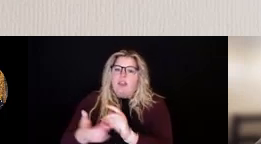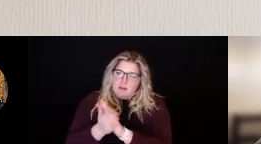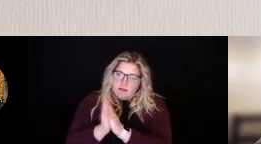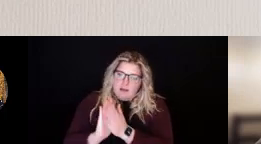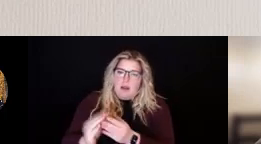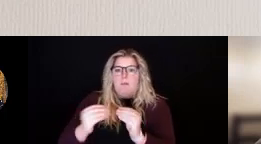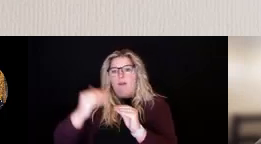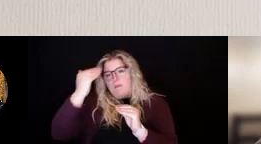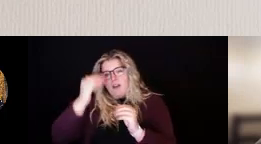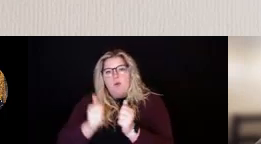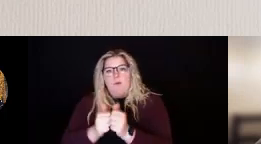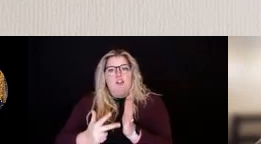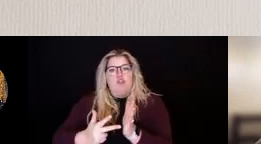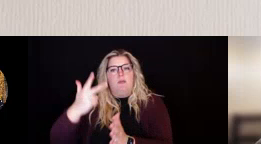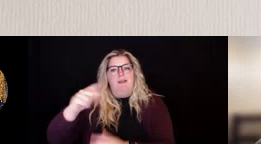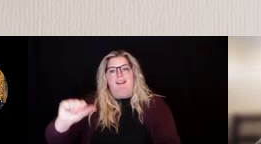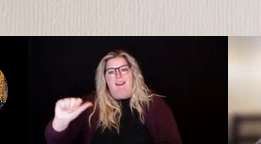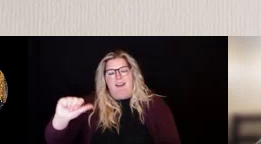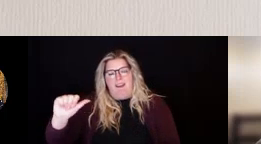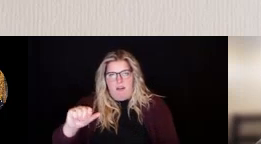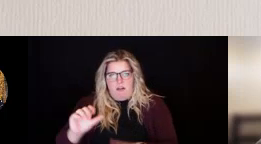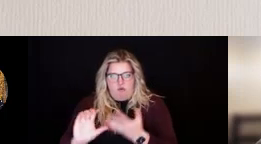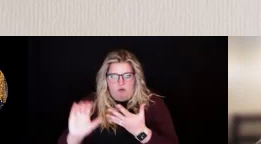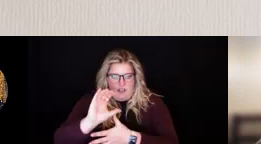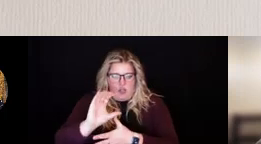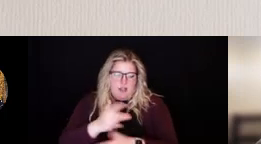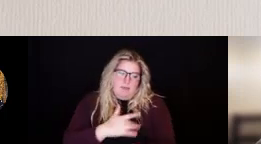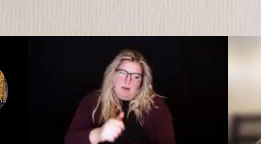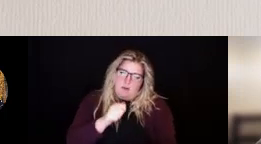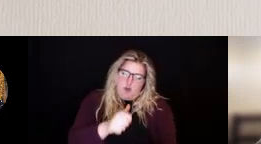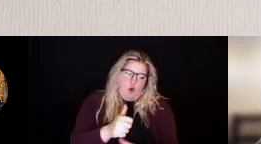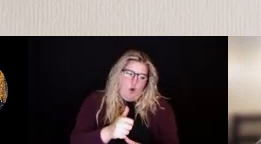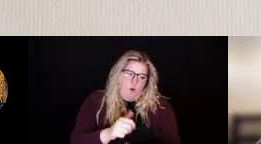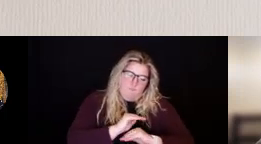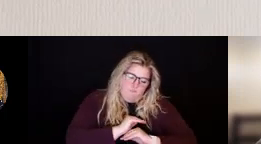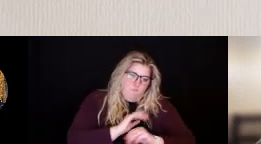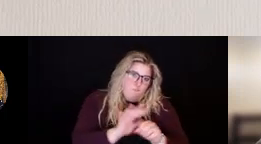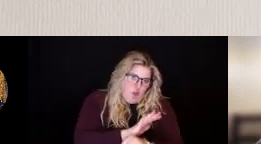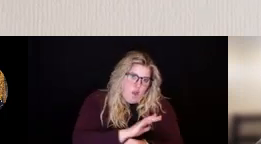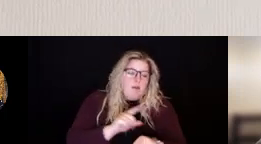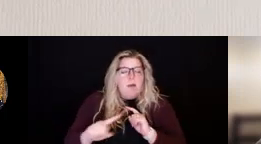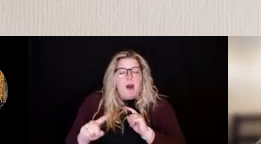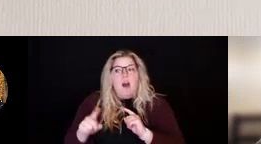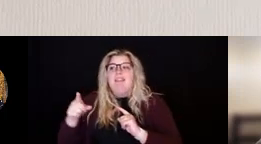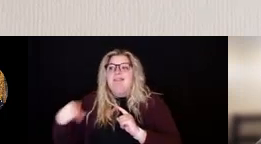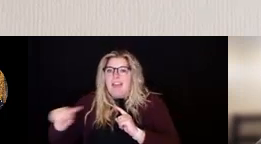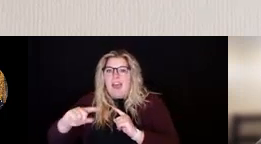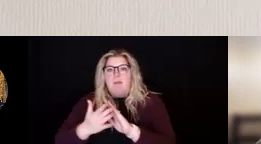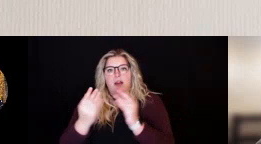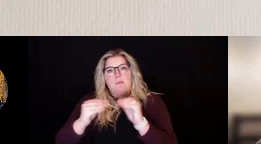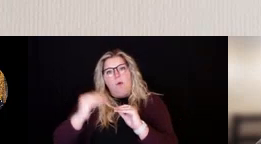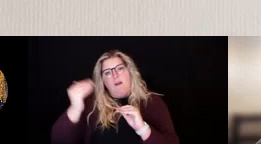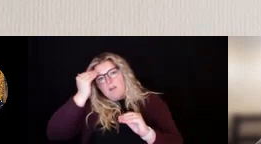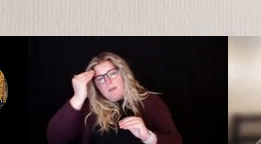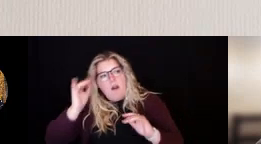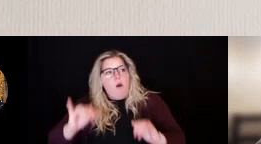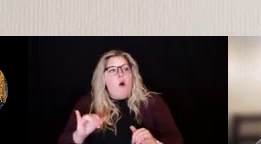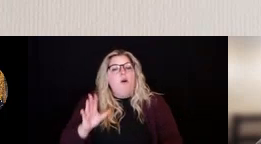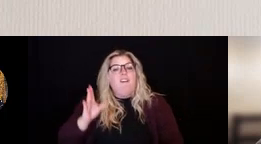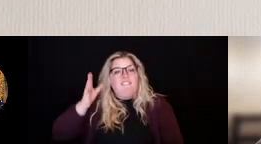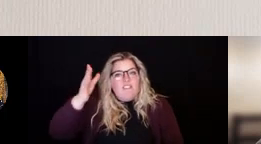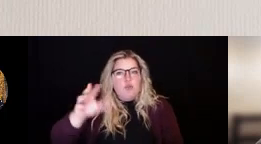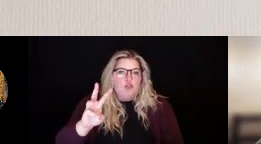criteria, even though we don't typically try to meet AAA fully, that they familiarize themselves with future WCAG